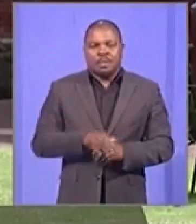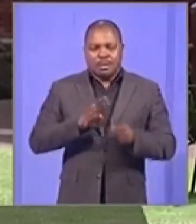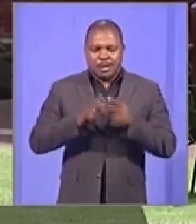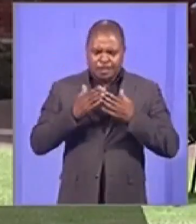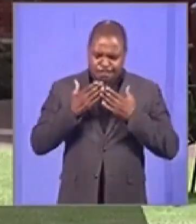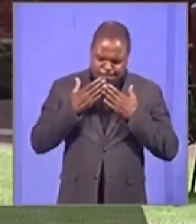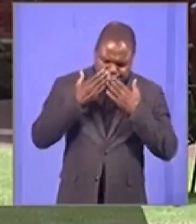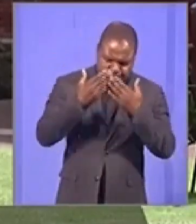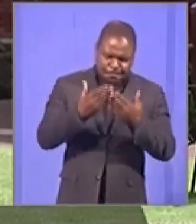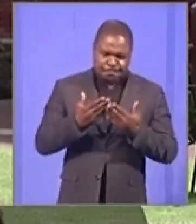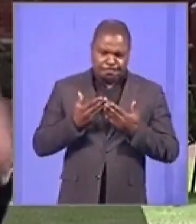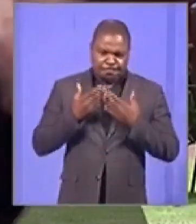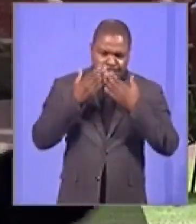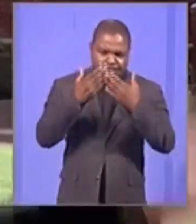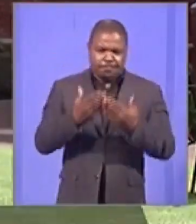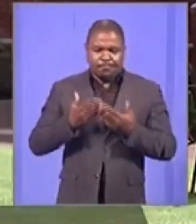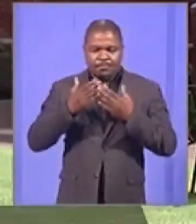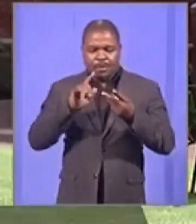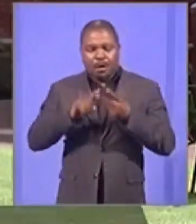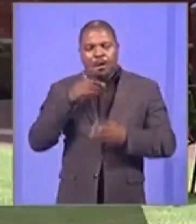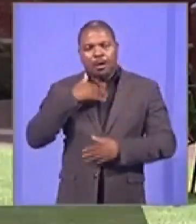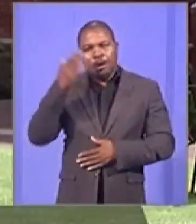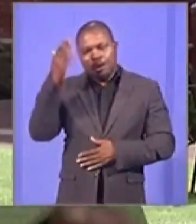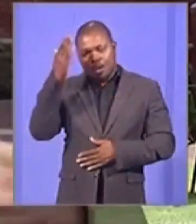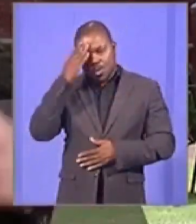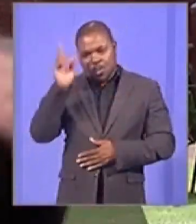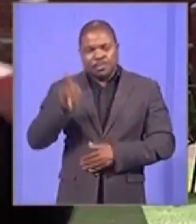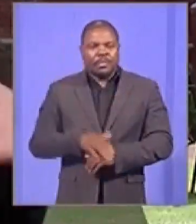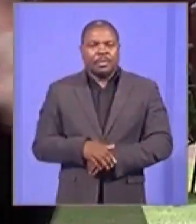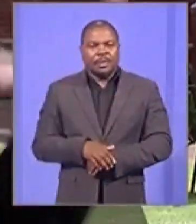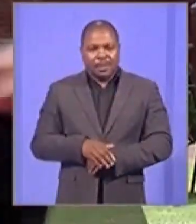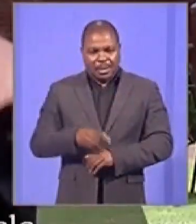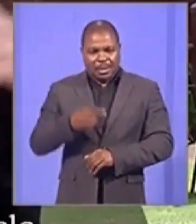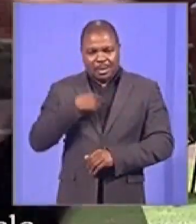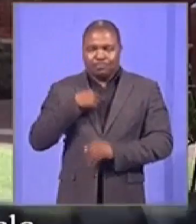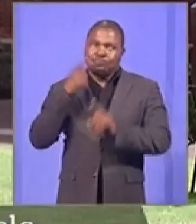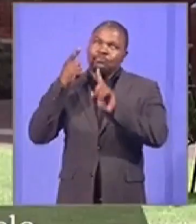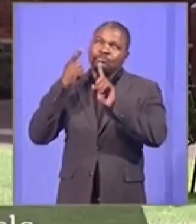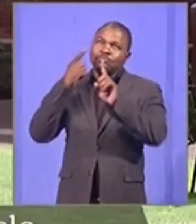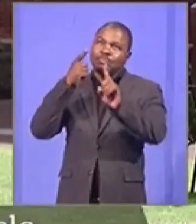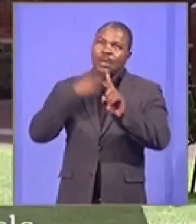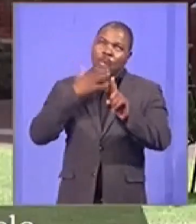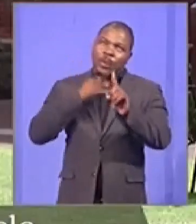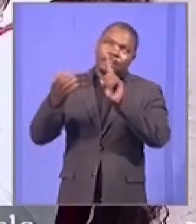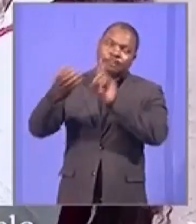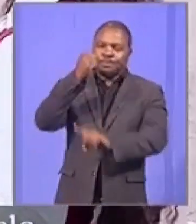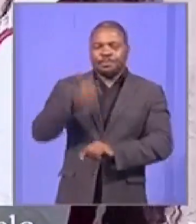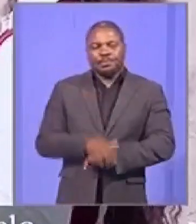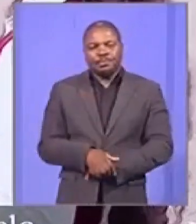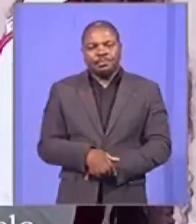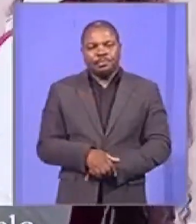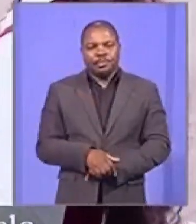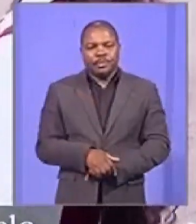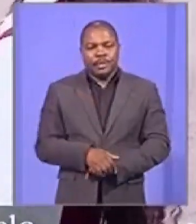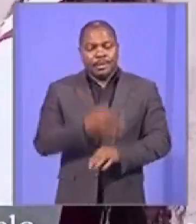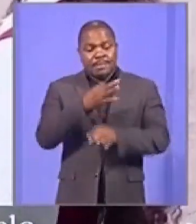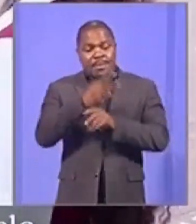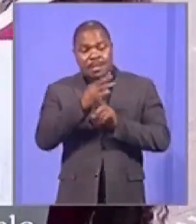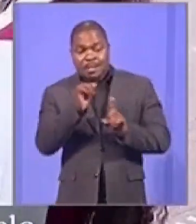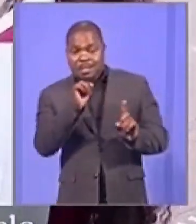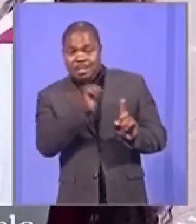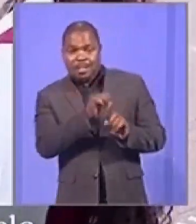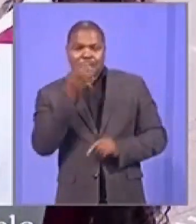bala nhlele le hore ke tsebe hore ke na le tabatabelo tse le ke batla ho di fihlela ene. Batswadi ba hae ba